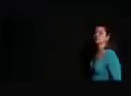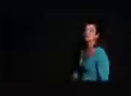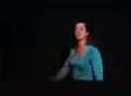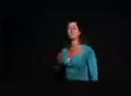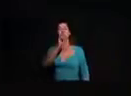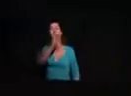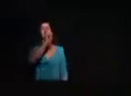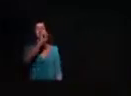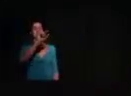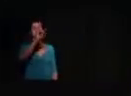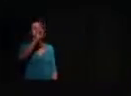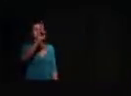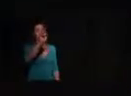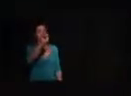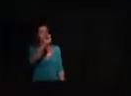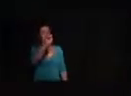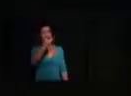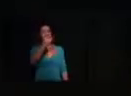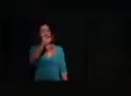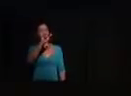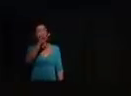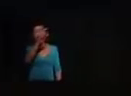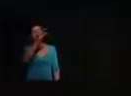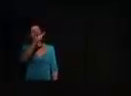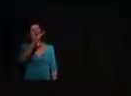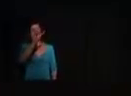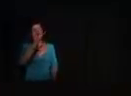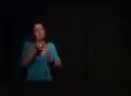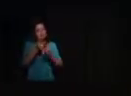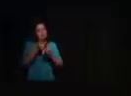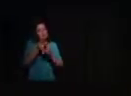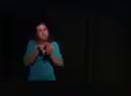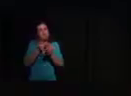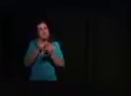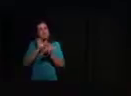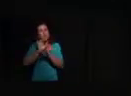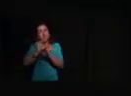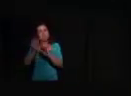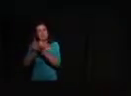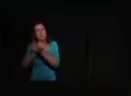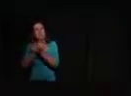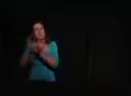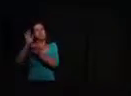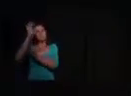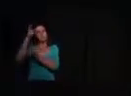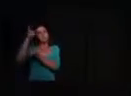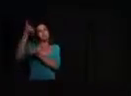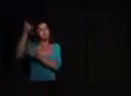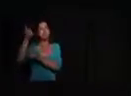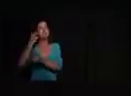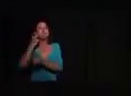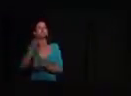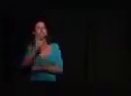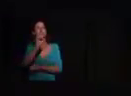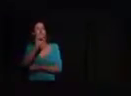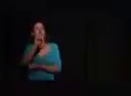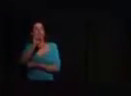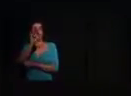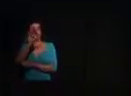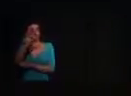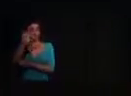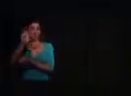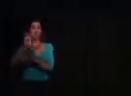Graham is the president of Selkirk College, and his contribution to this community's education is immeasurable. It is with great pleasure that